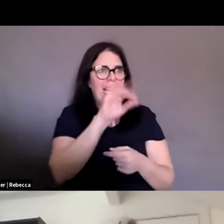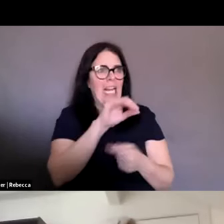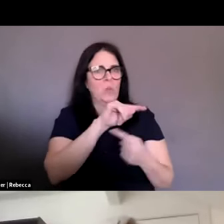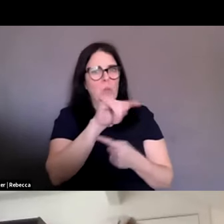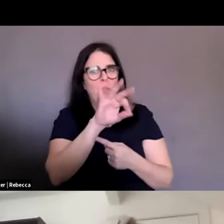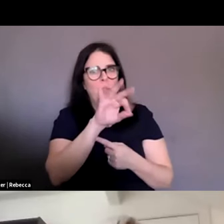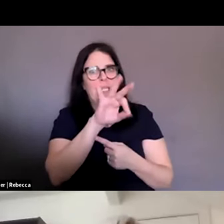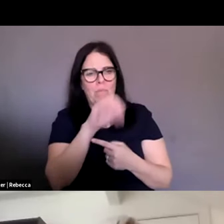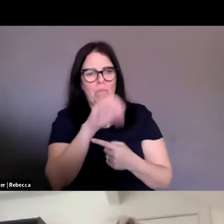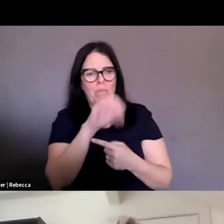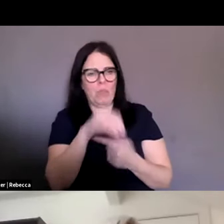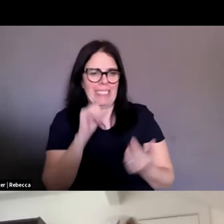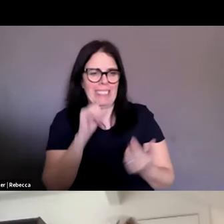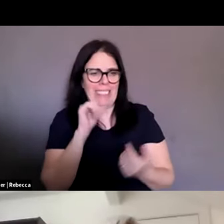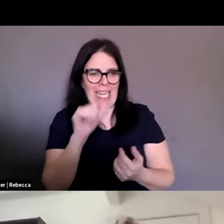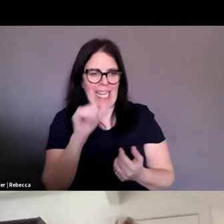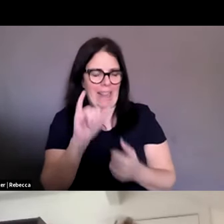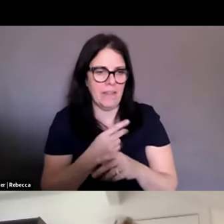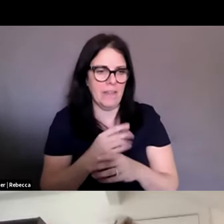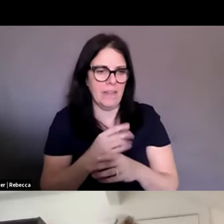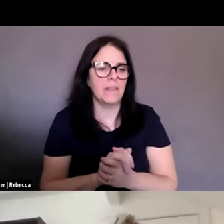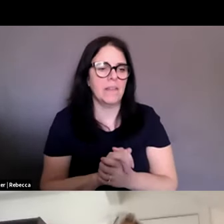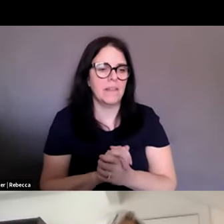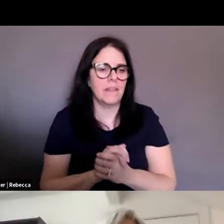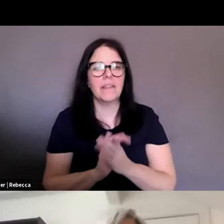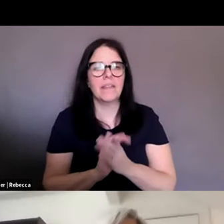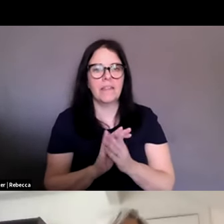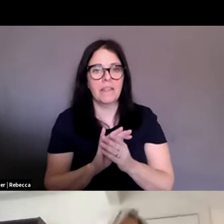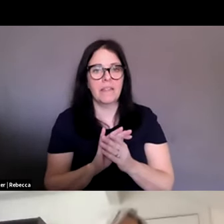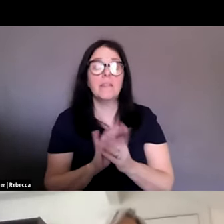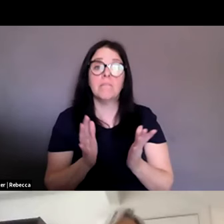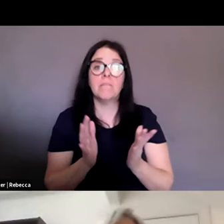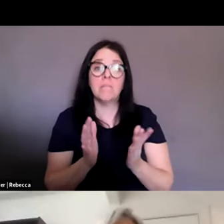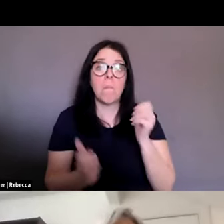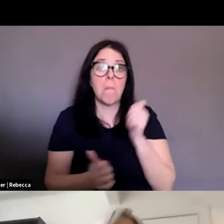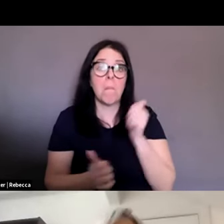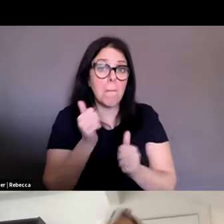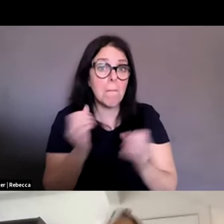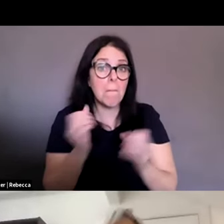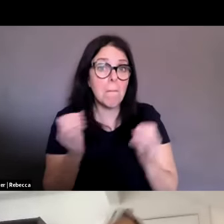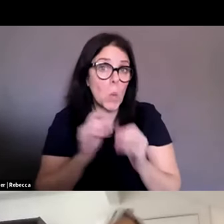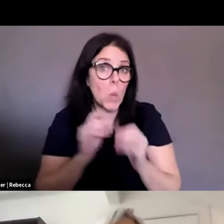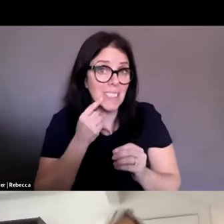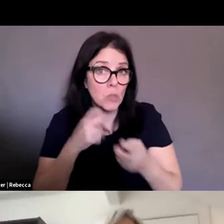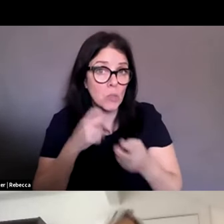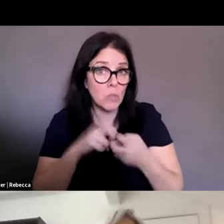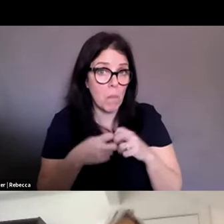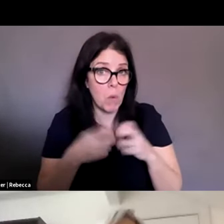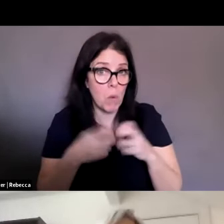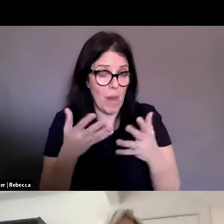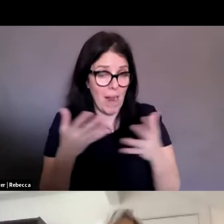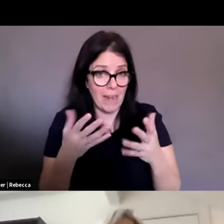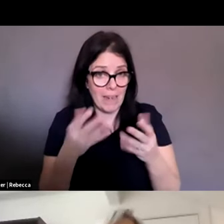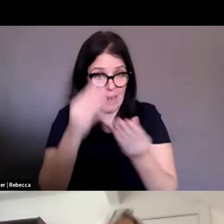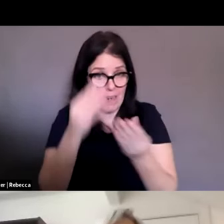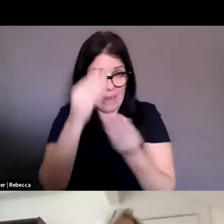95%. Empirically, the far more serious problem is information about family violence